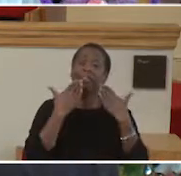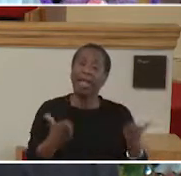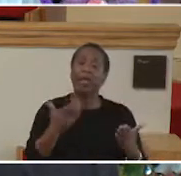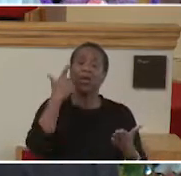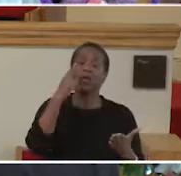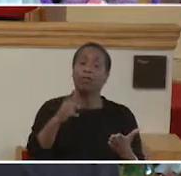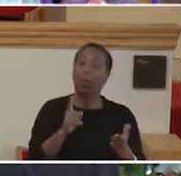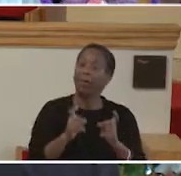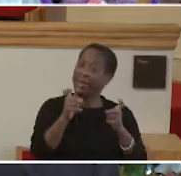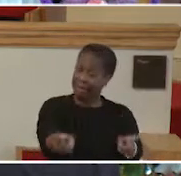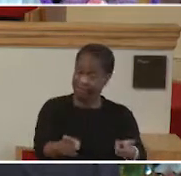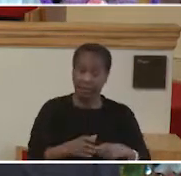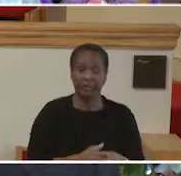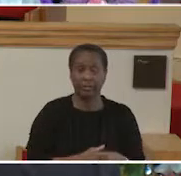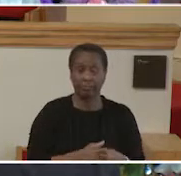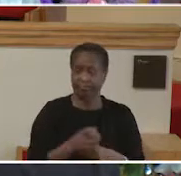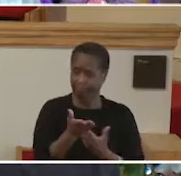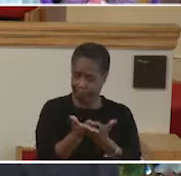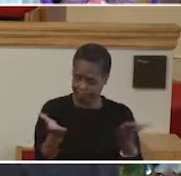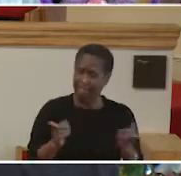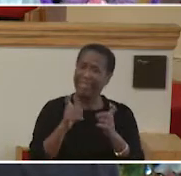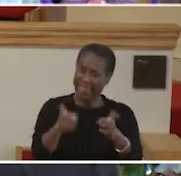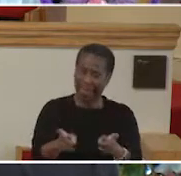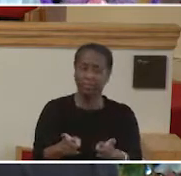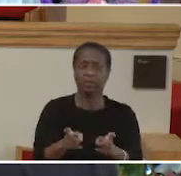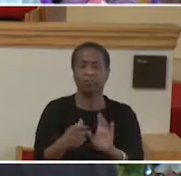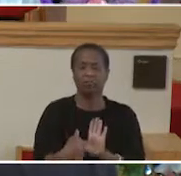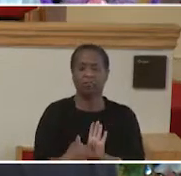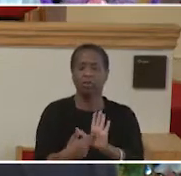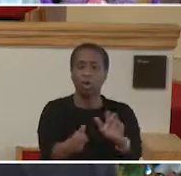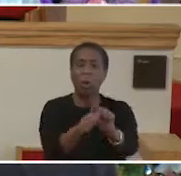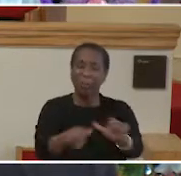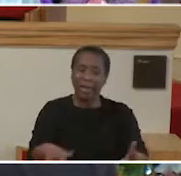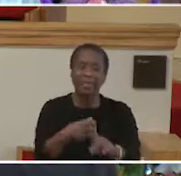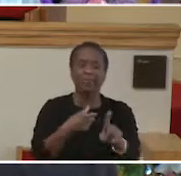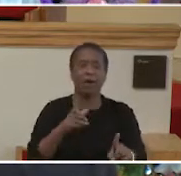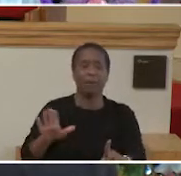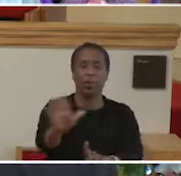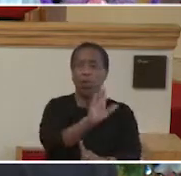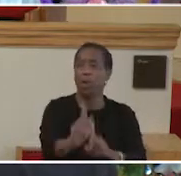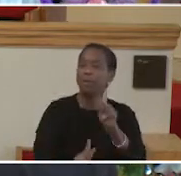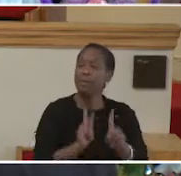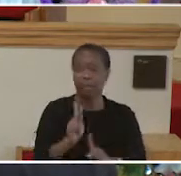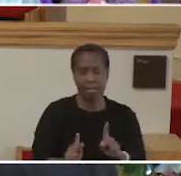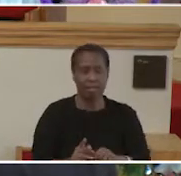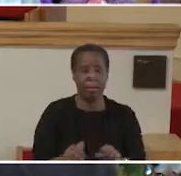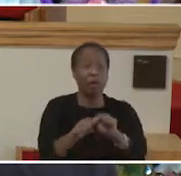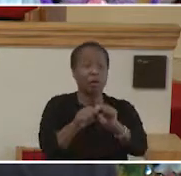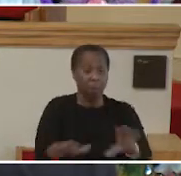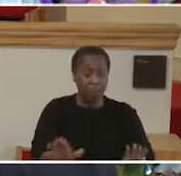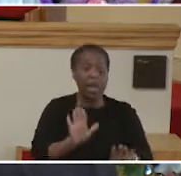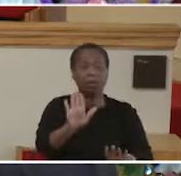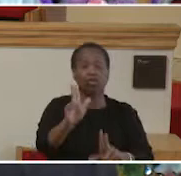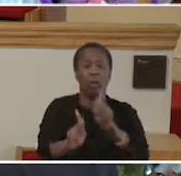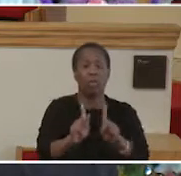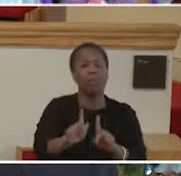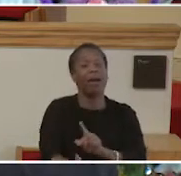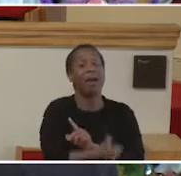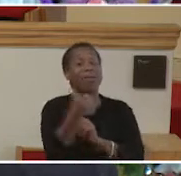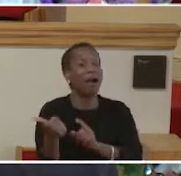these gifts that are blessings from your people to bless your people in other